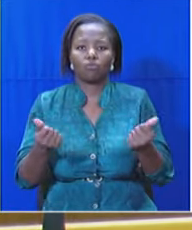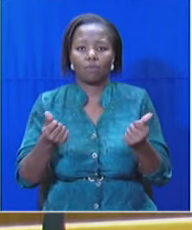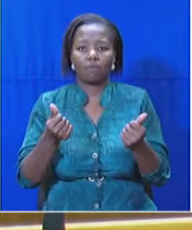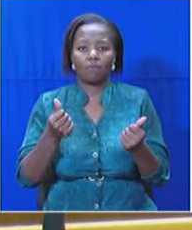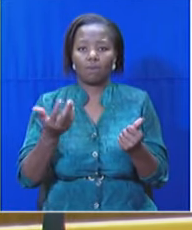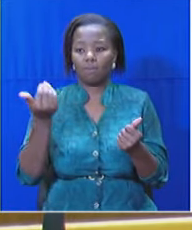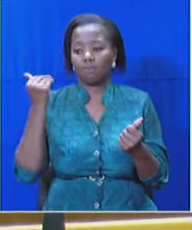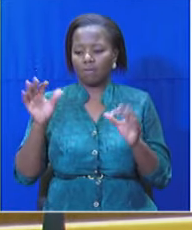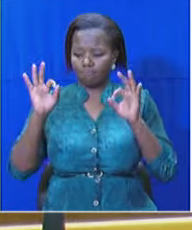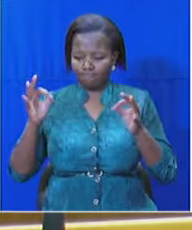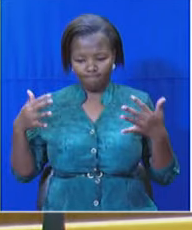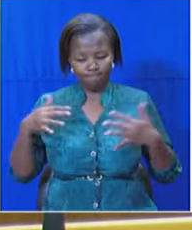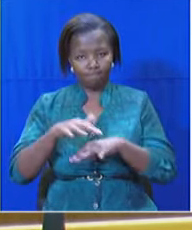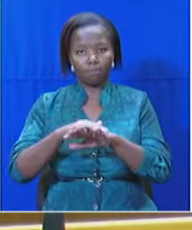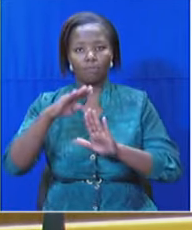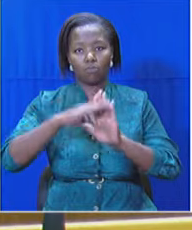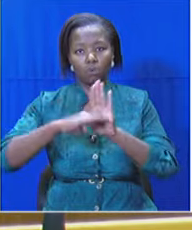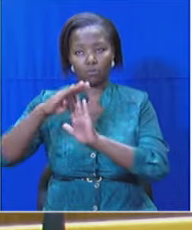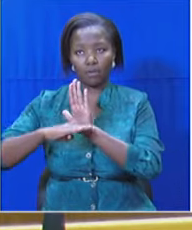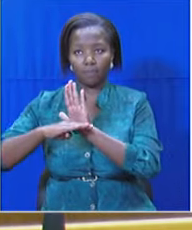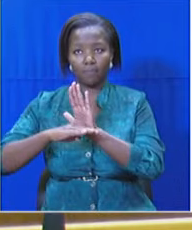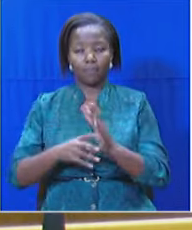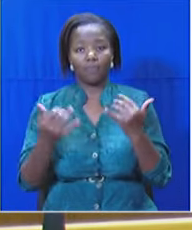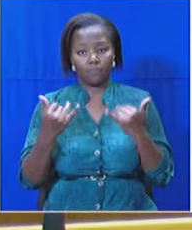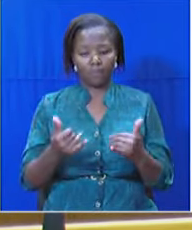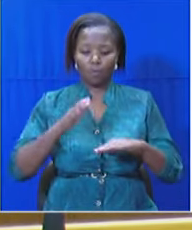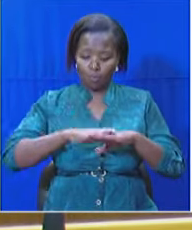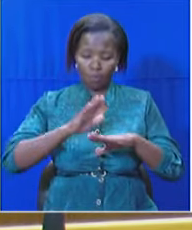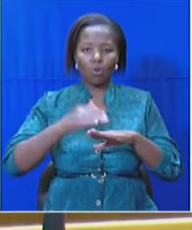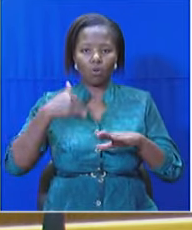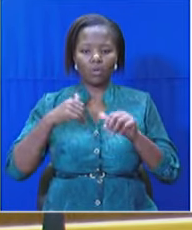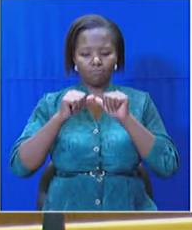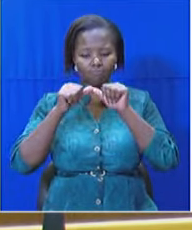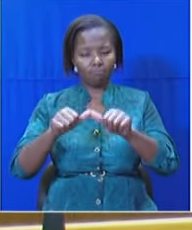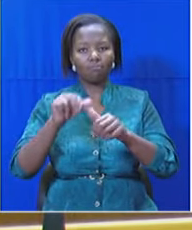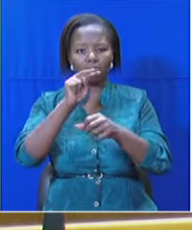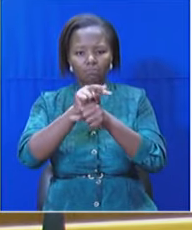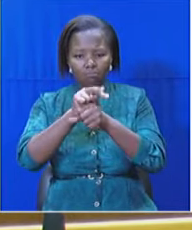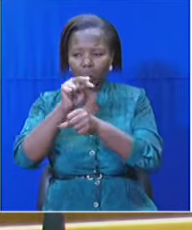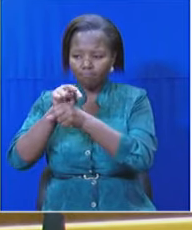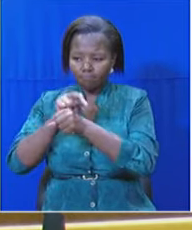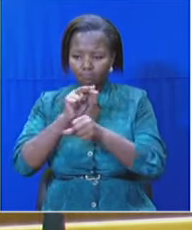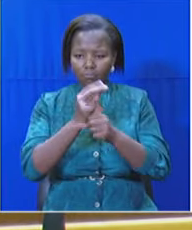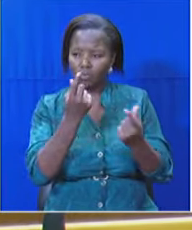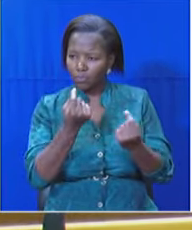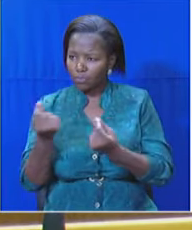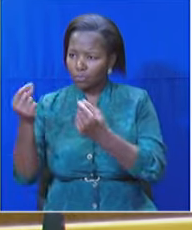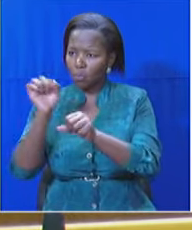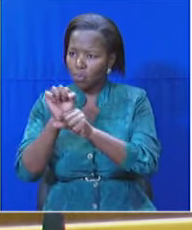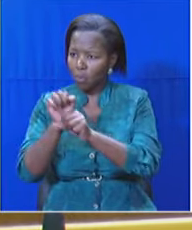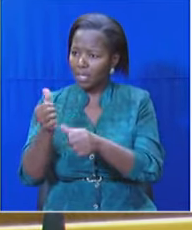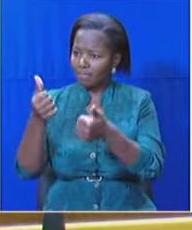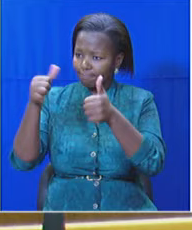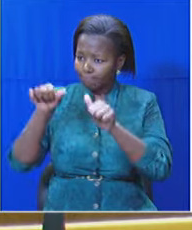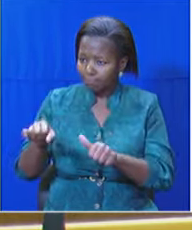effective implementation of the program. We will continue to conduct oversight on the RECAP projects as well as monitoring the policy